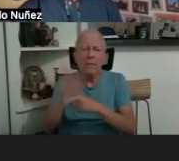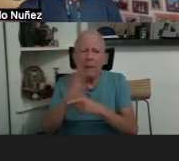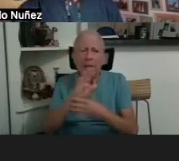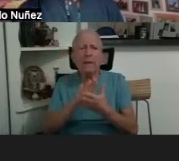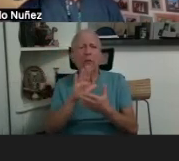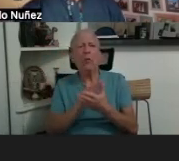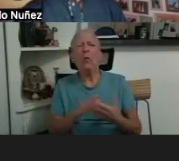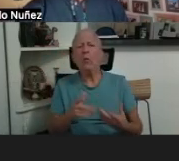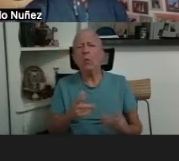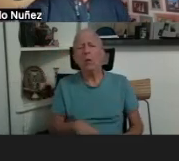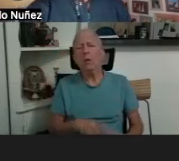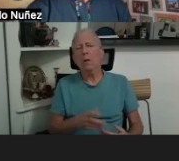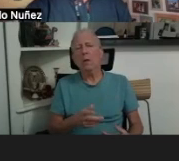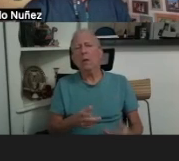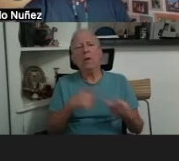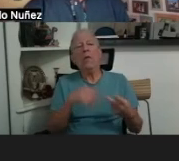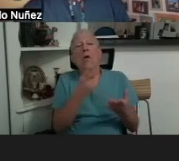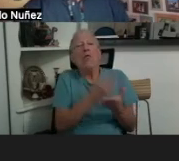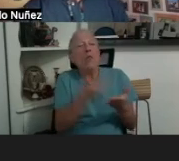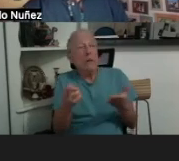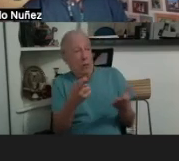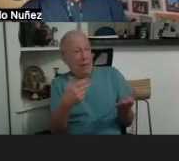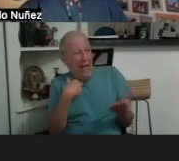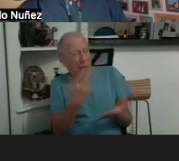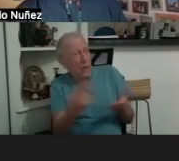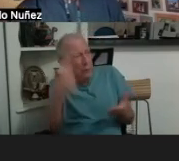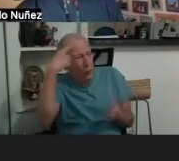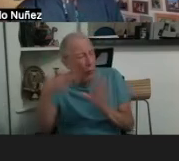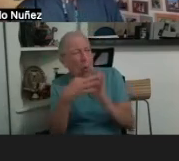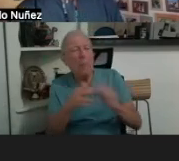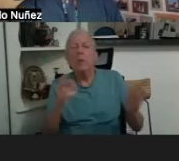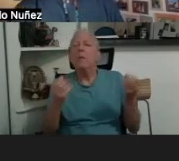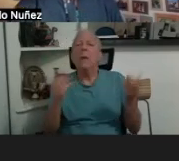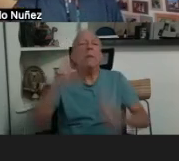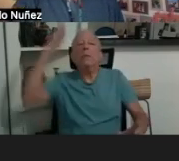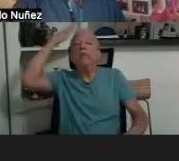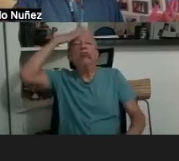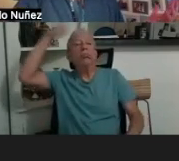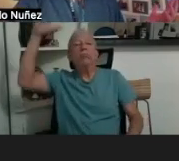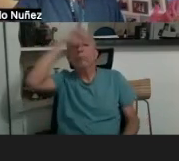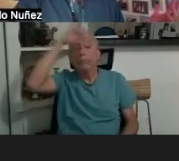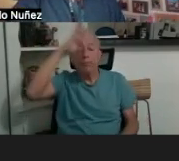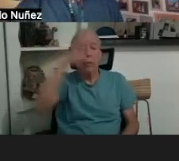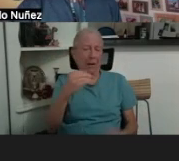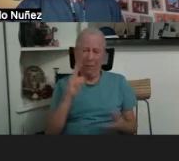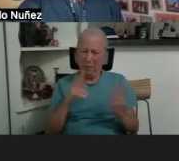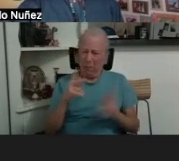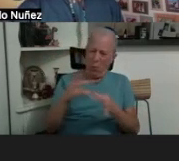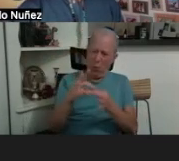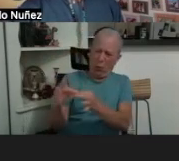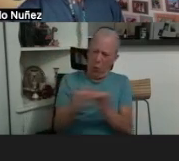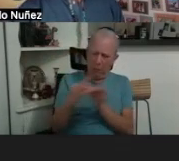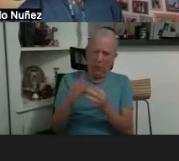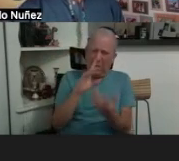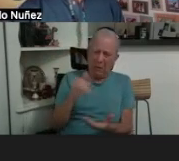awareness, there's not an awareness of resources that are available to cooperatives. And people just don't know what a cooperative is. That's part of the reason